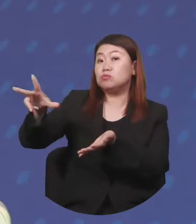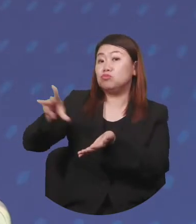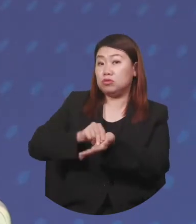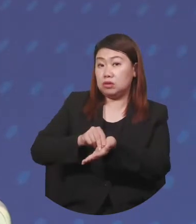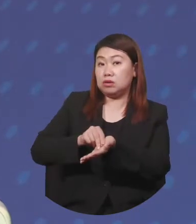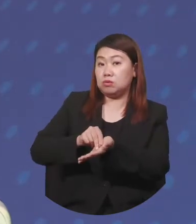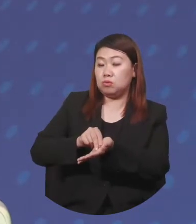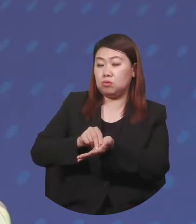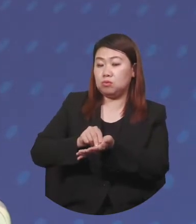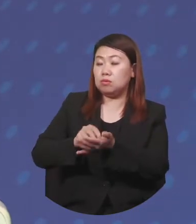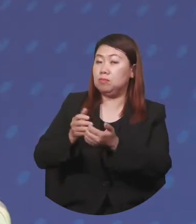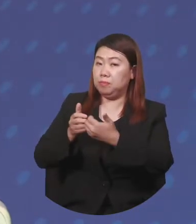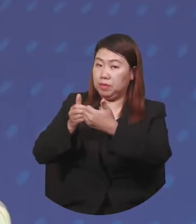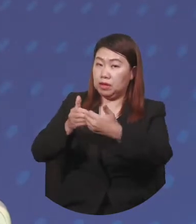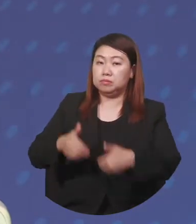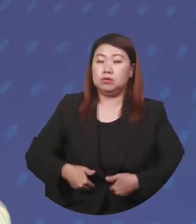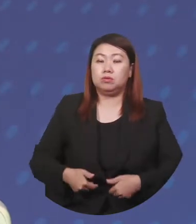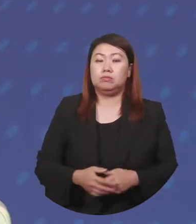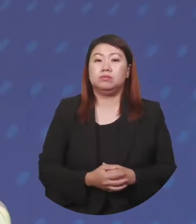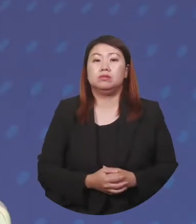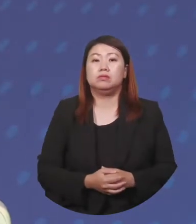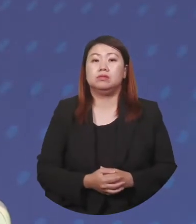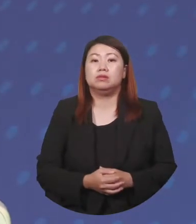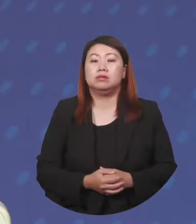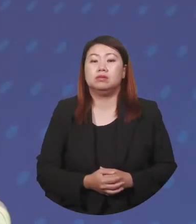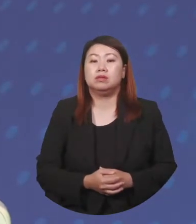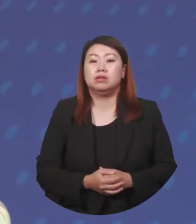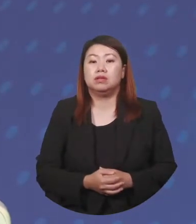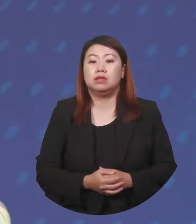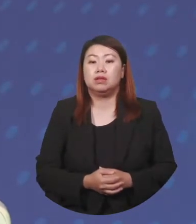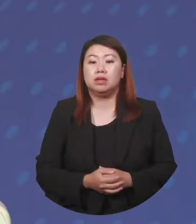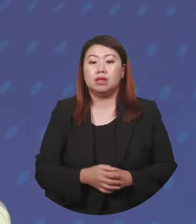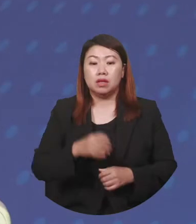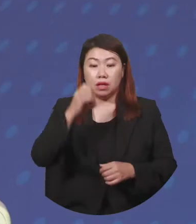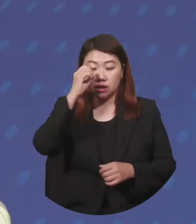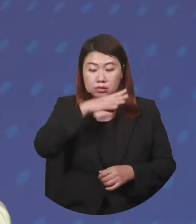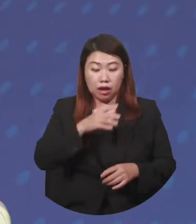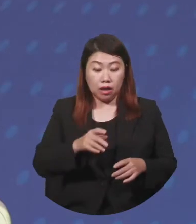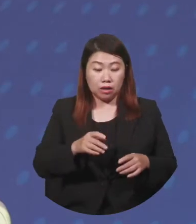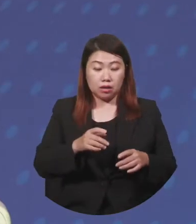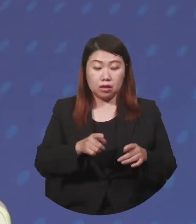enough to forge partnerships only between